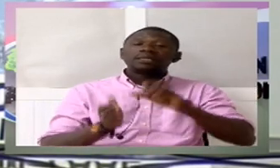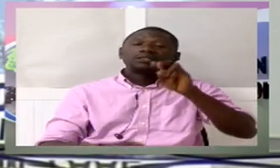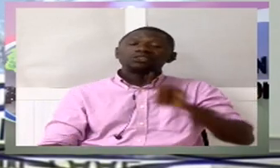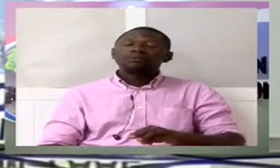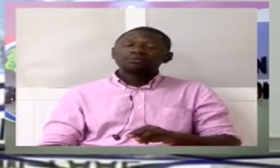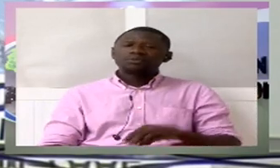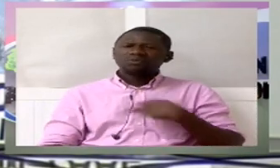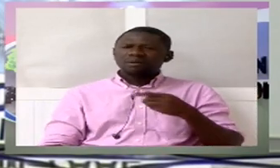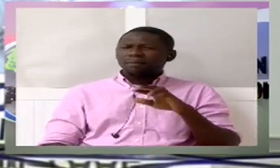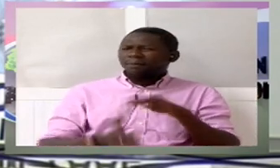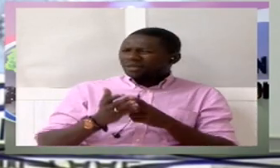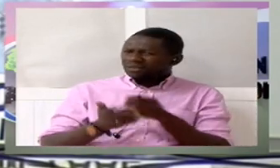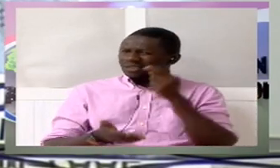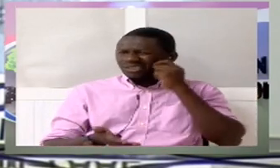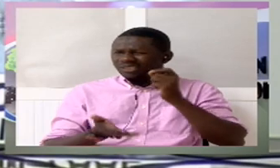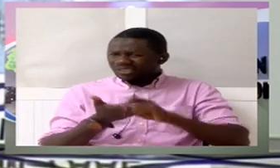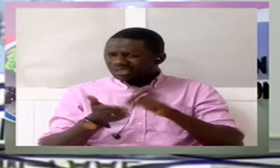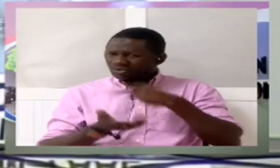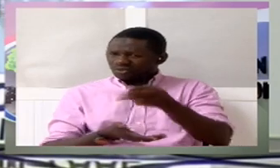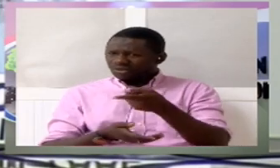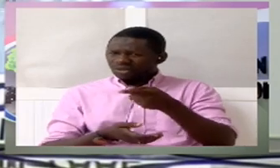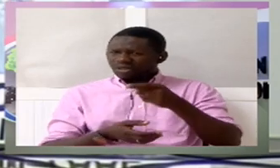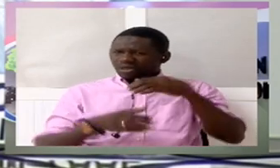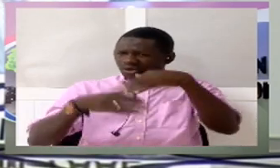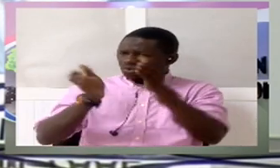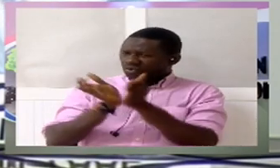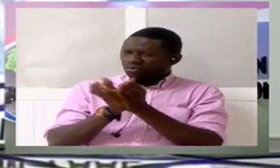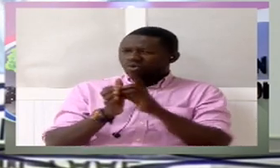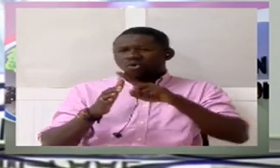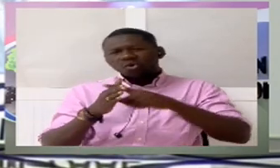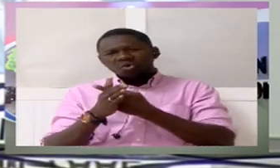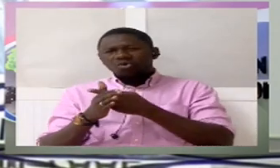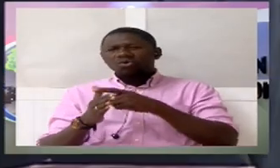his secretary to the party at some stage or chairman of the party?